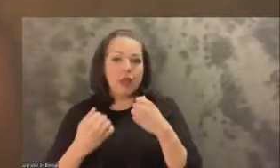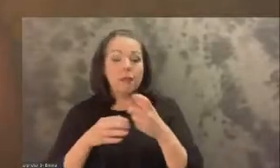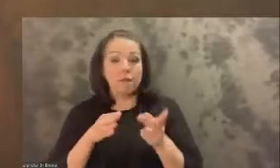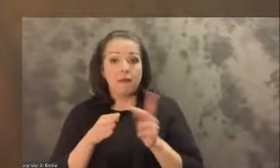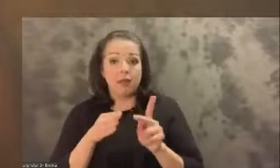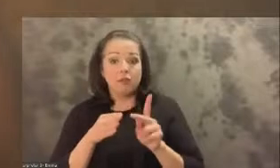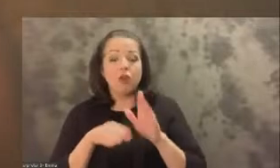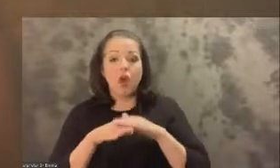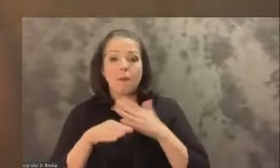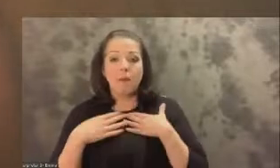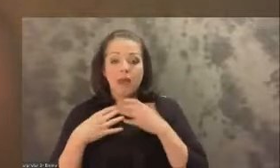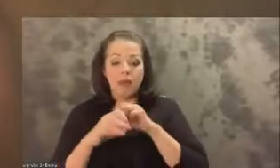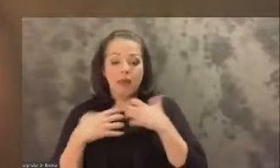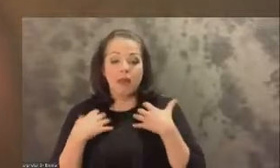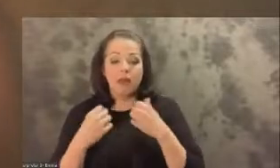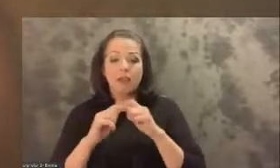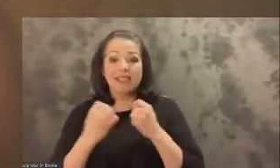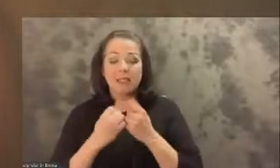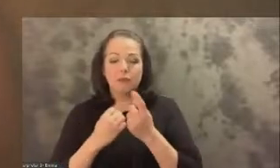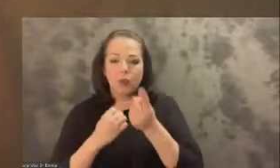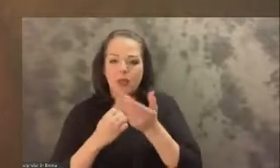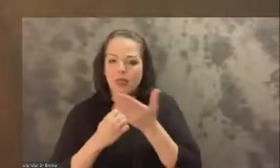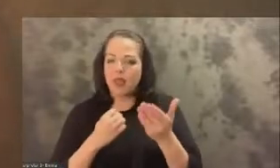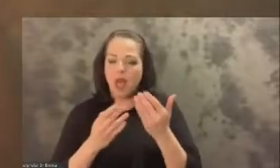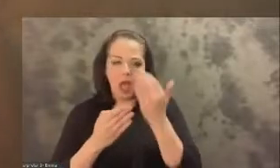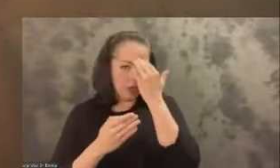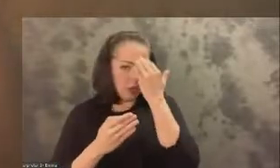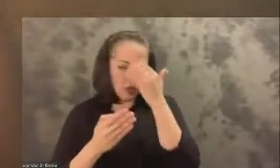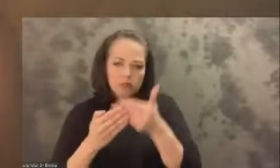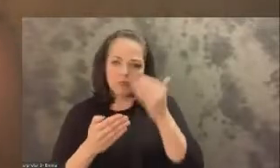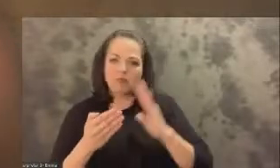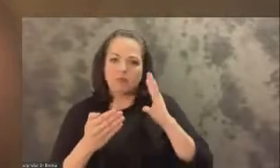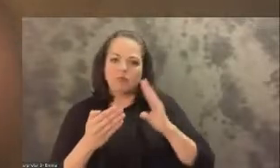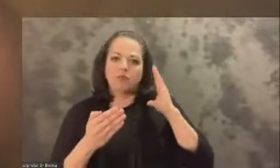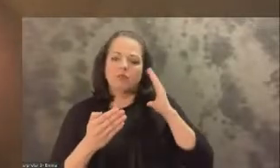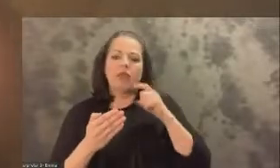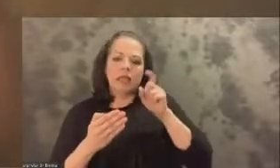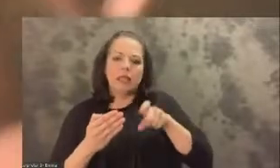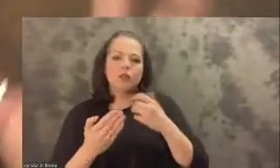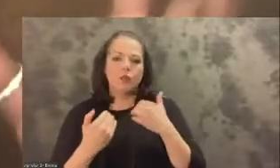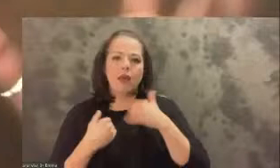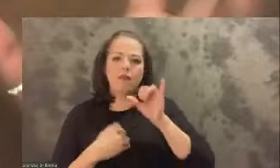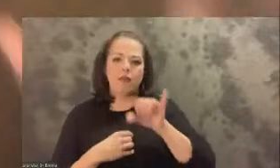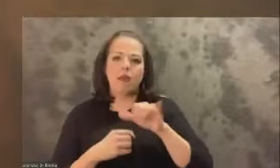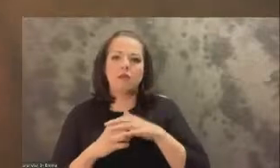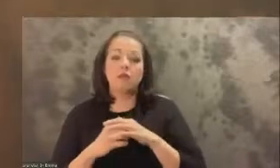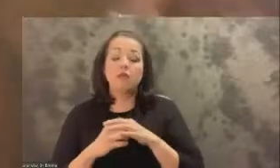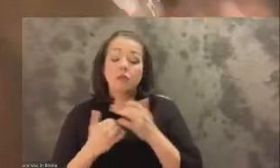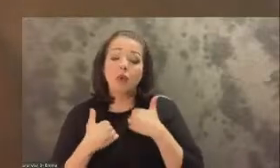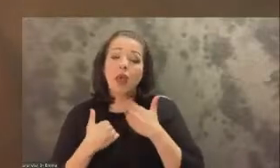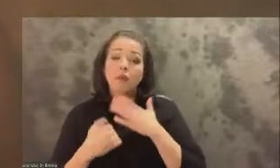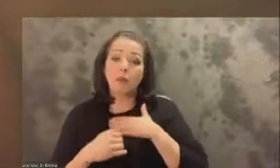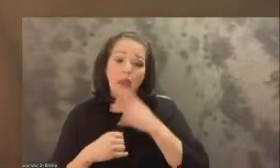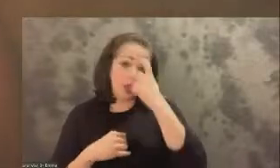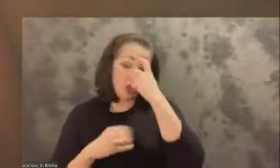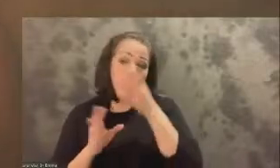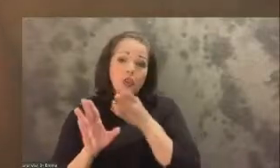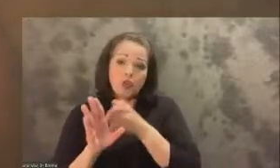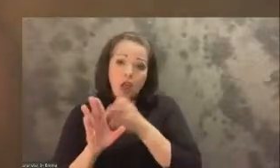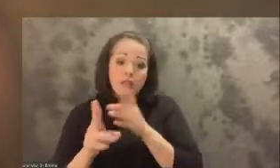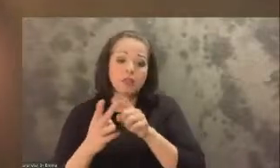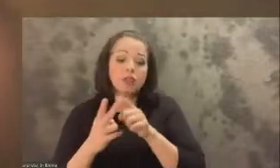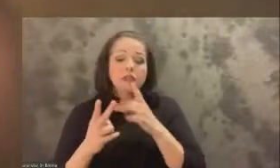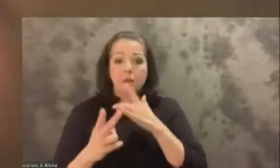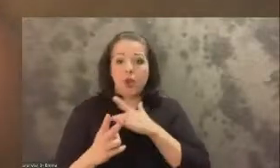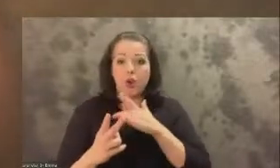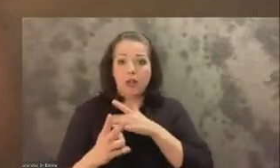health team. That's one of the things that I knew early on I needed to have. So I had my neurologist, my cardiologist, but also